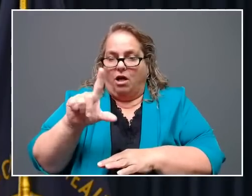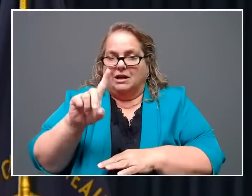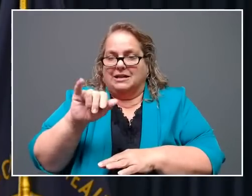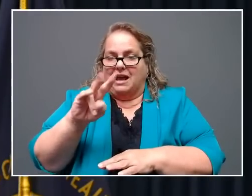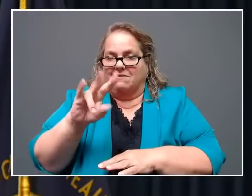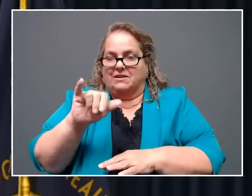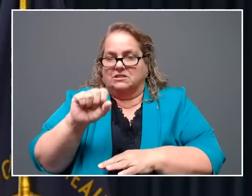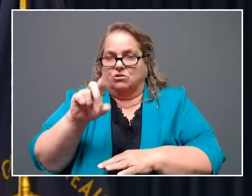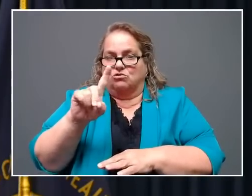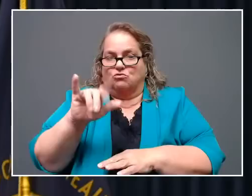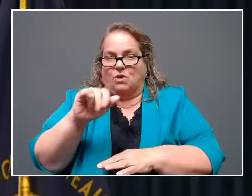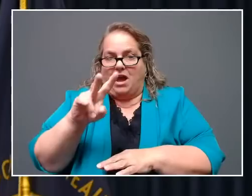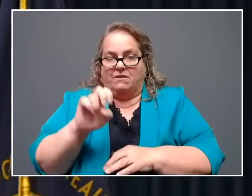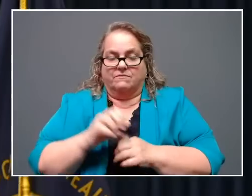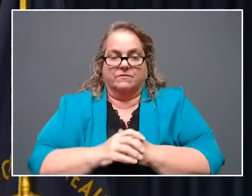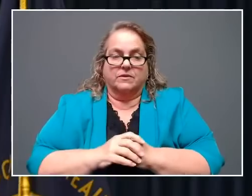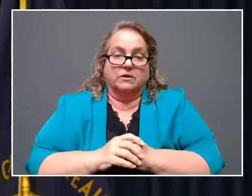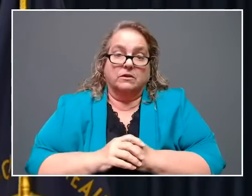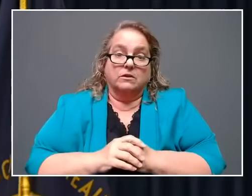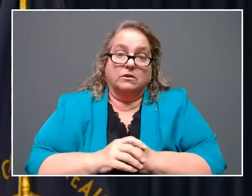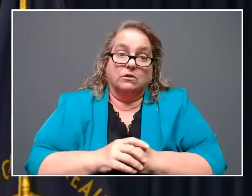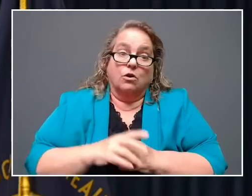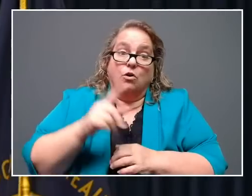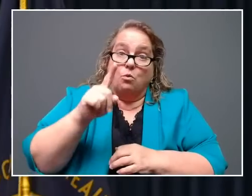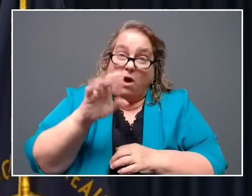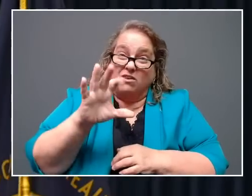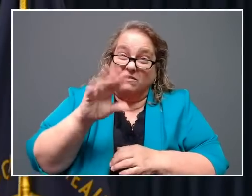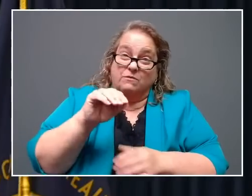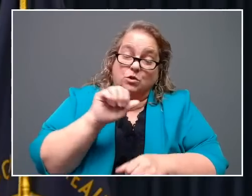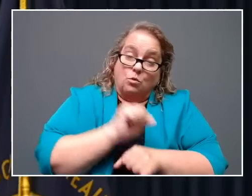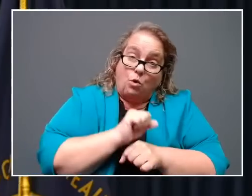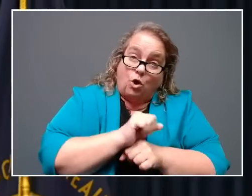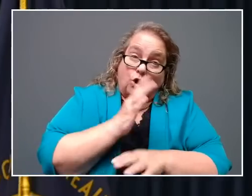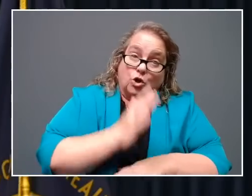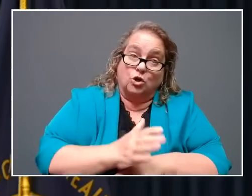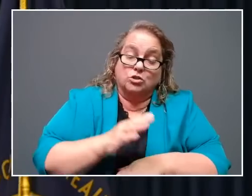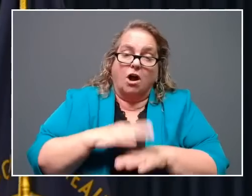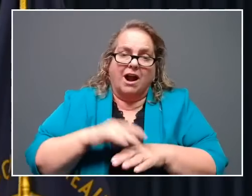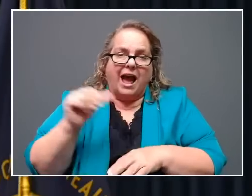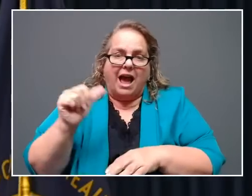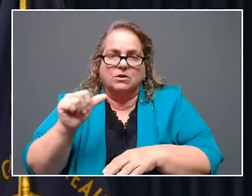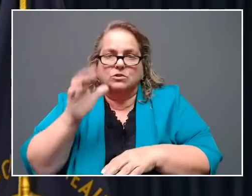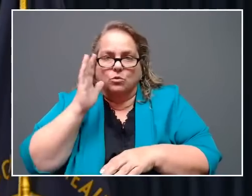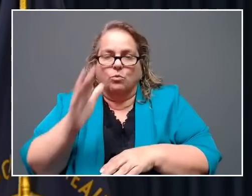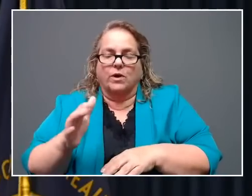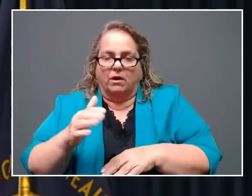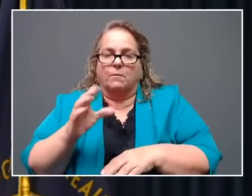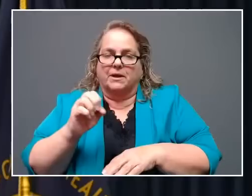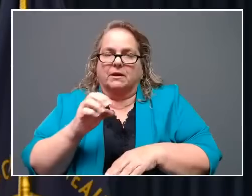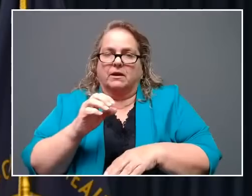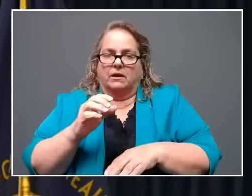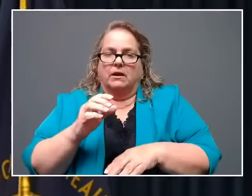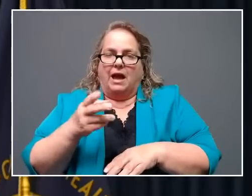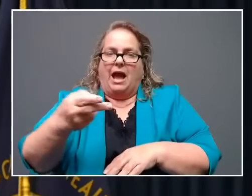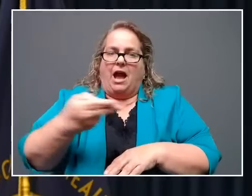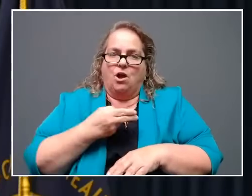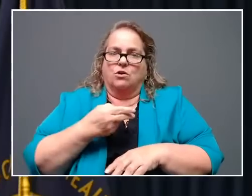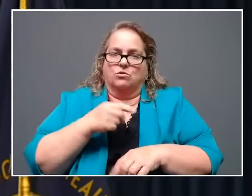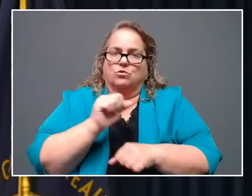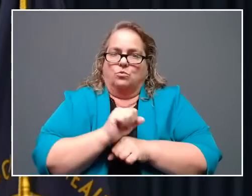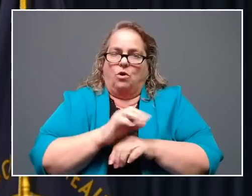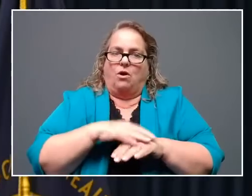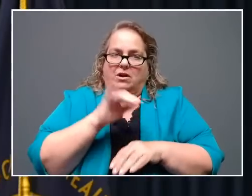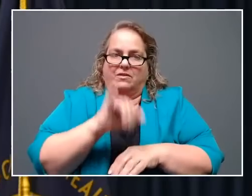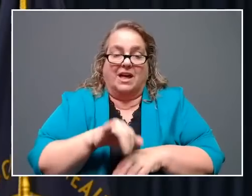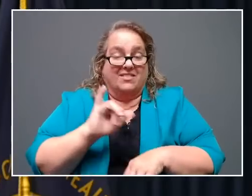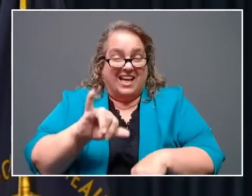that employ 125 to 150 workers on average are located on that drive. And that's the nature of the business that's